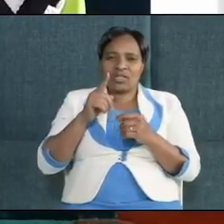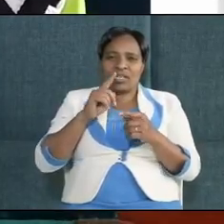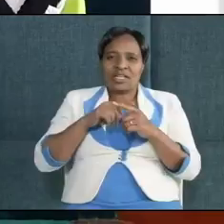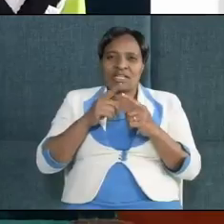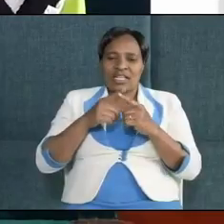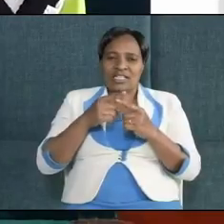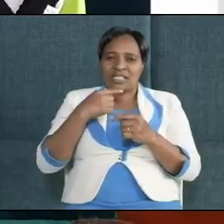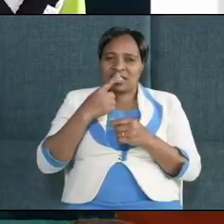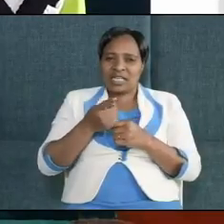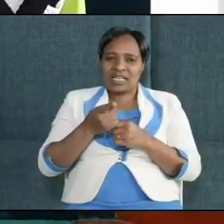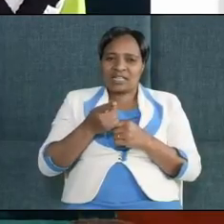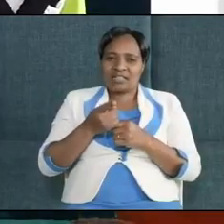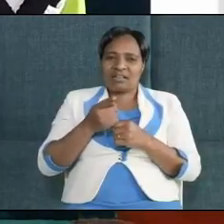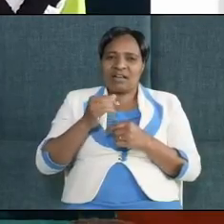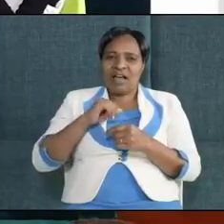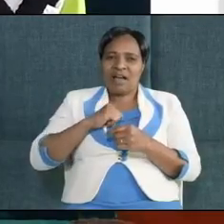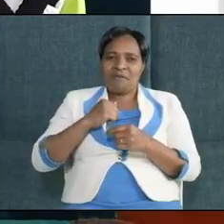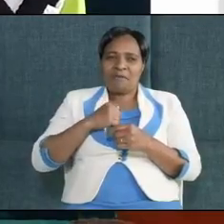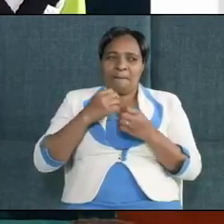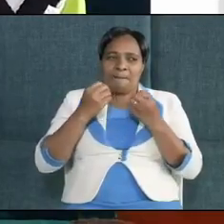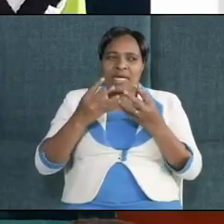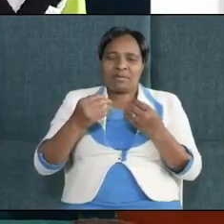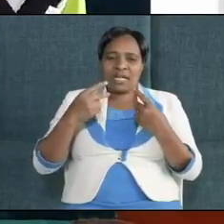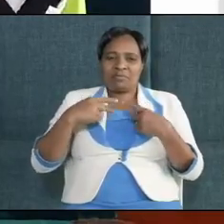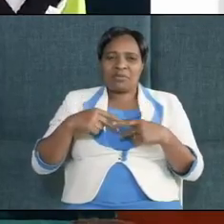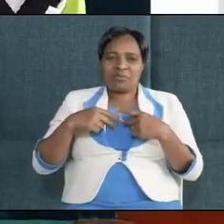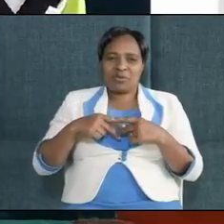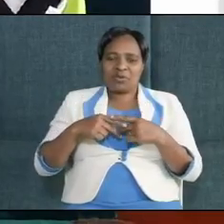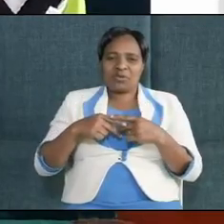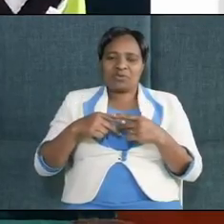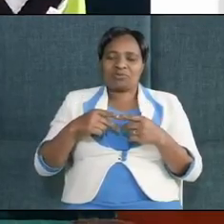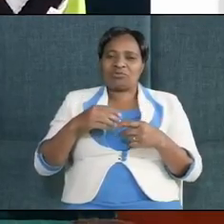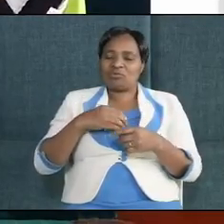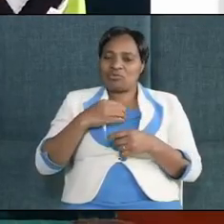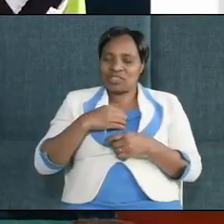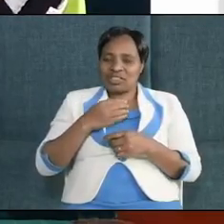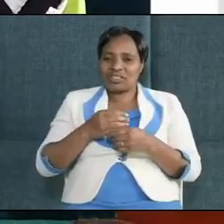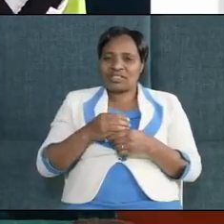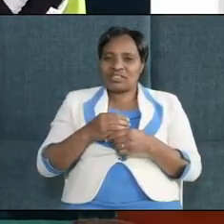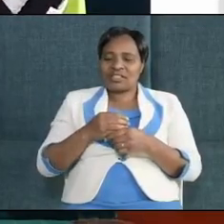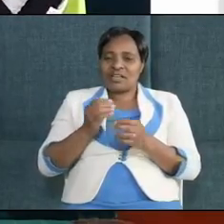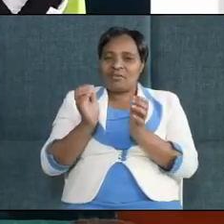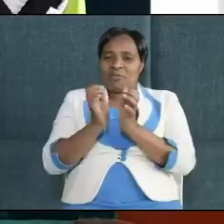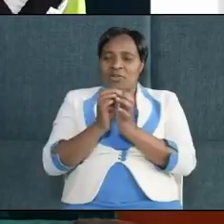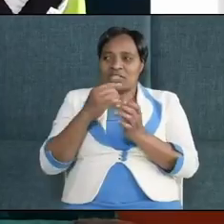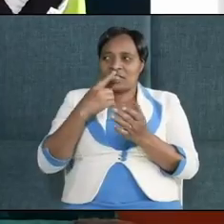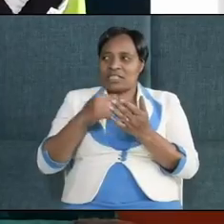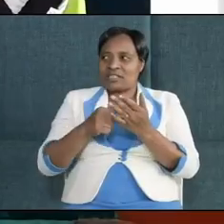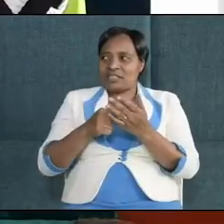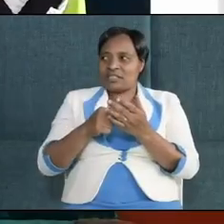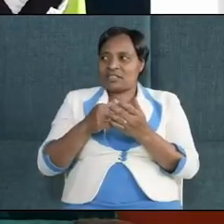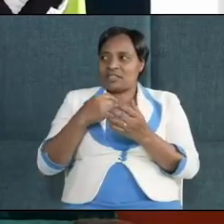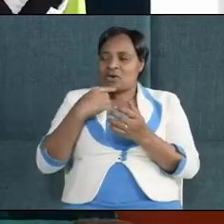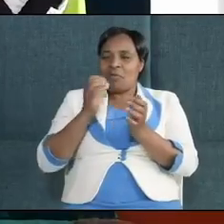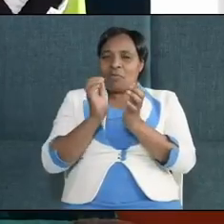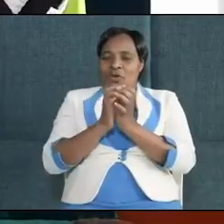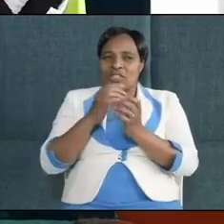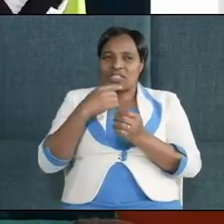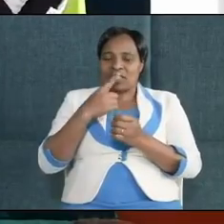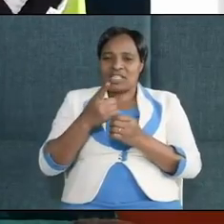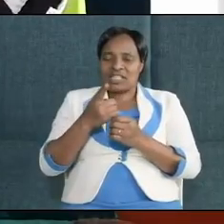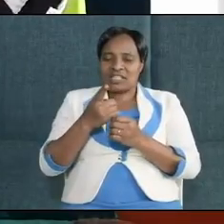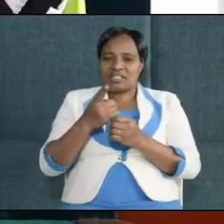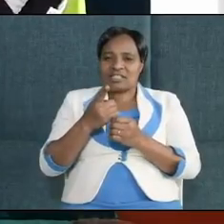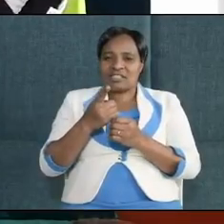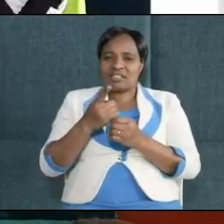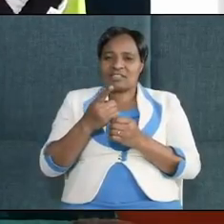then he said, I have many people in this city. Yes, and Paul was so encouraged. So Paul stayed in Corinth